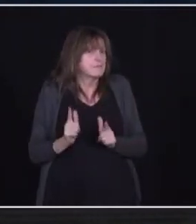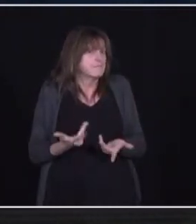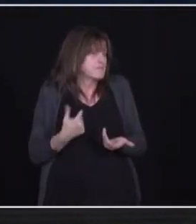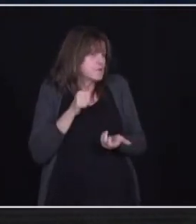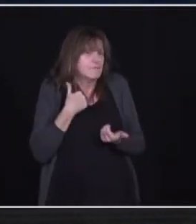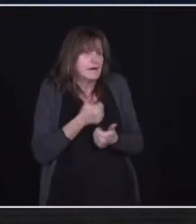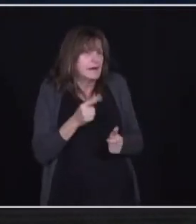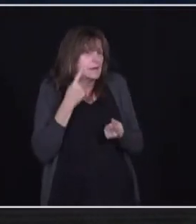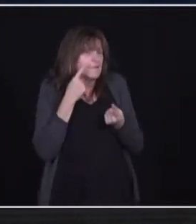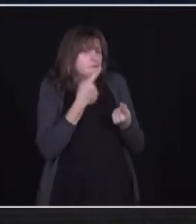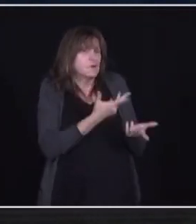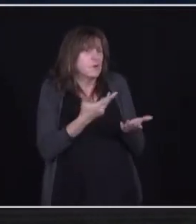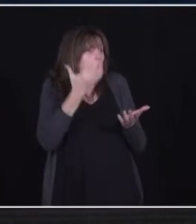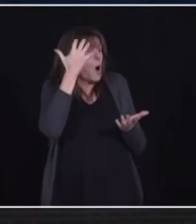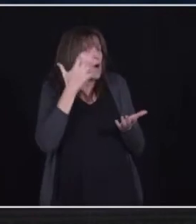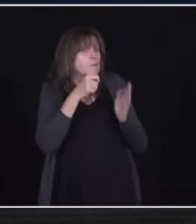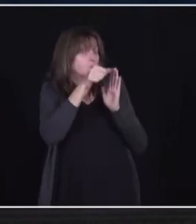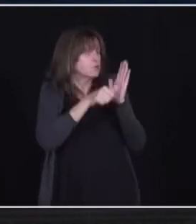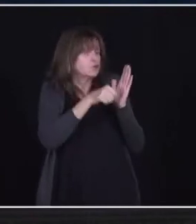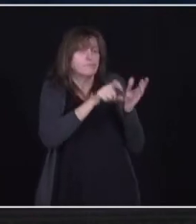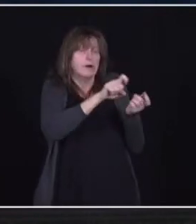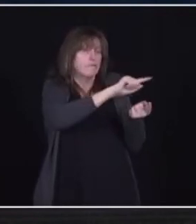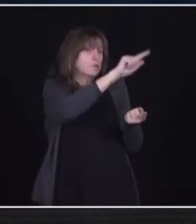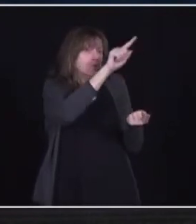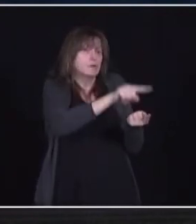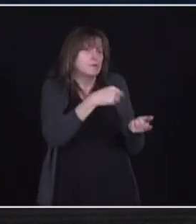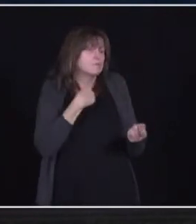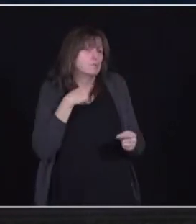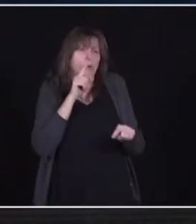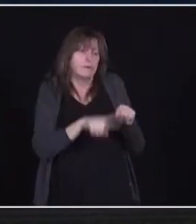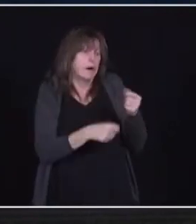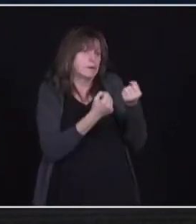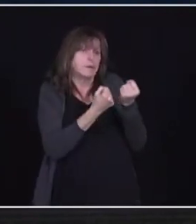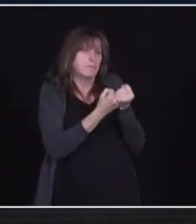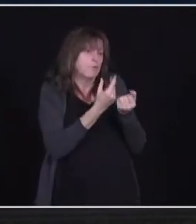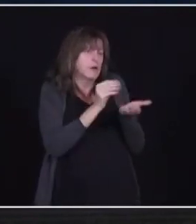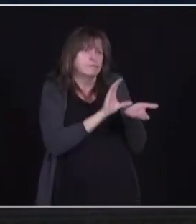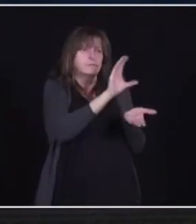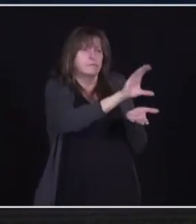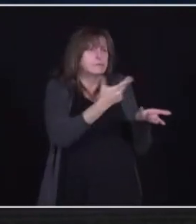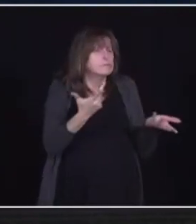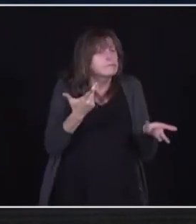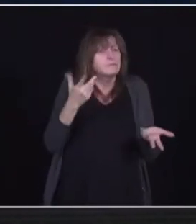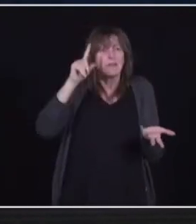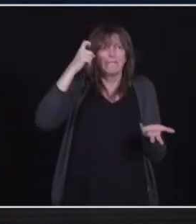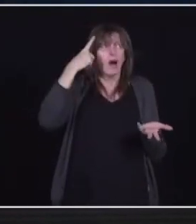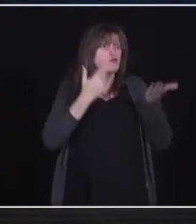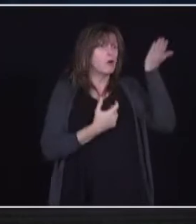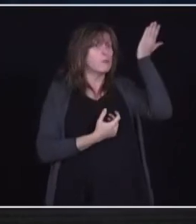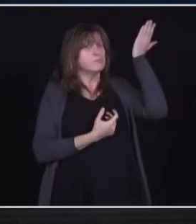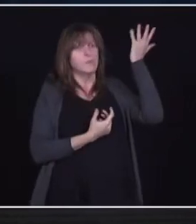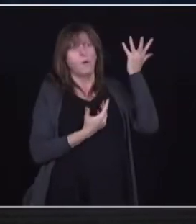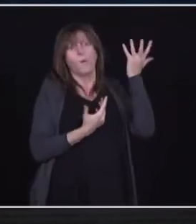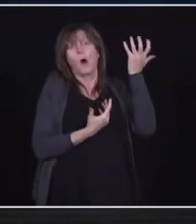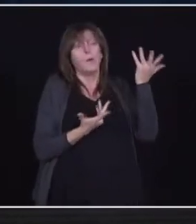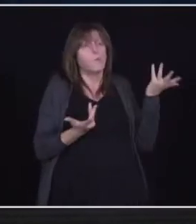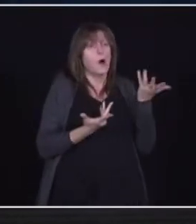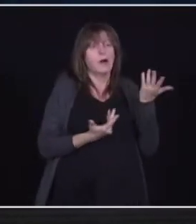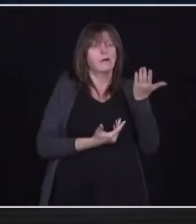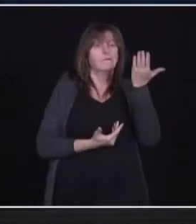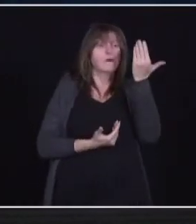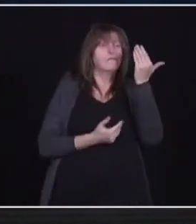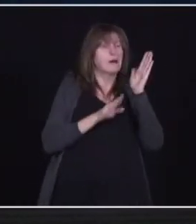reduce surgeries because we just can't sustain it financially. But the federal government wants to put $15 billion, and God bless the environment,